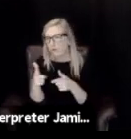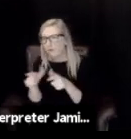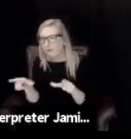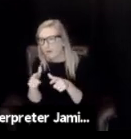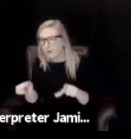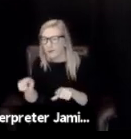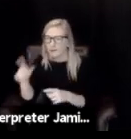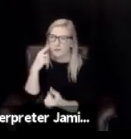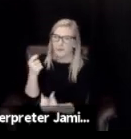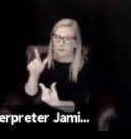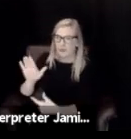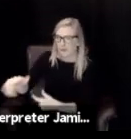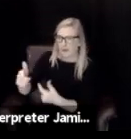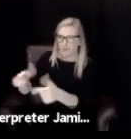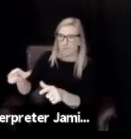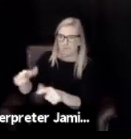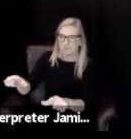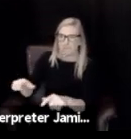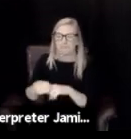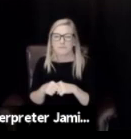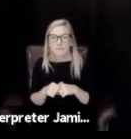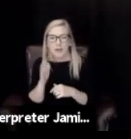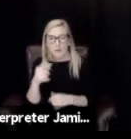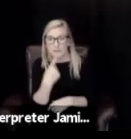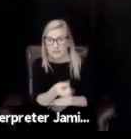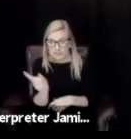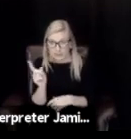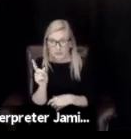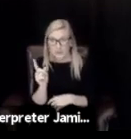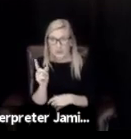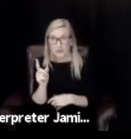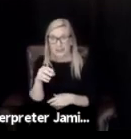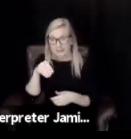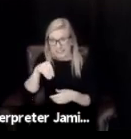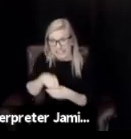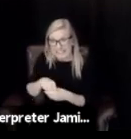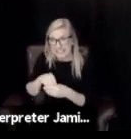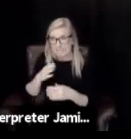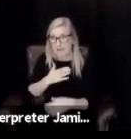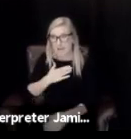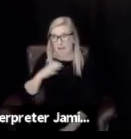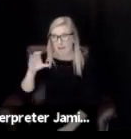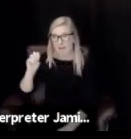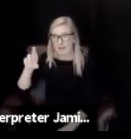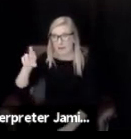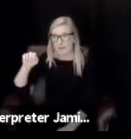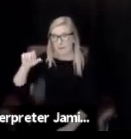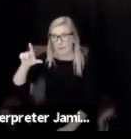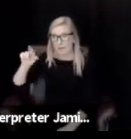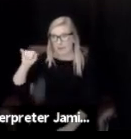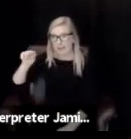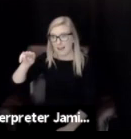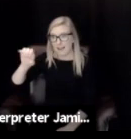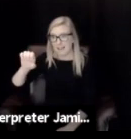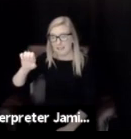understand theirs. I will tell you that just within Reliance, I can't tell you the number of times that they would look